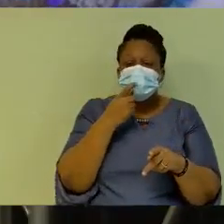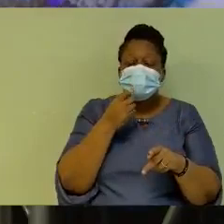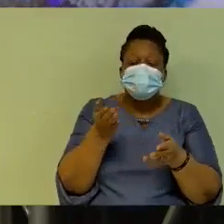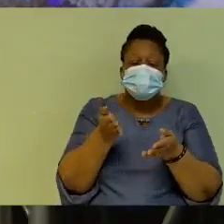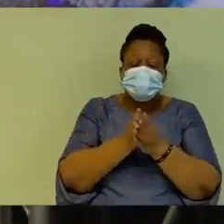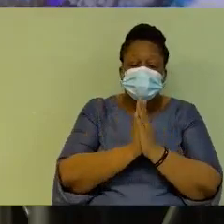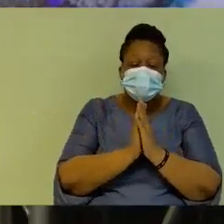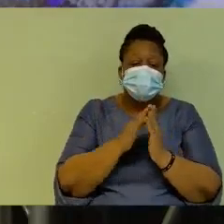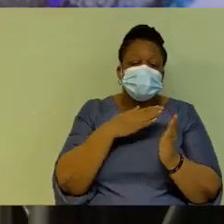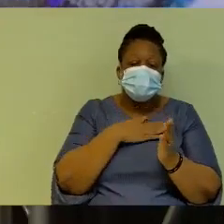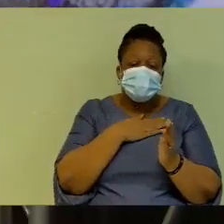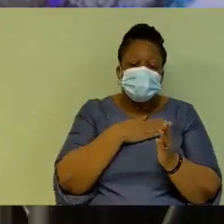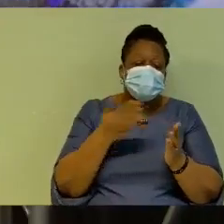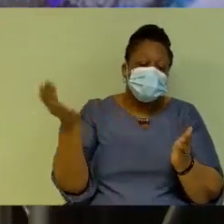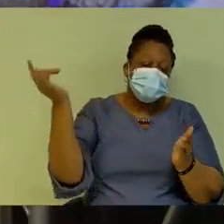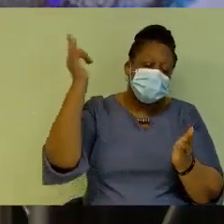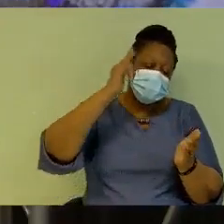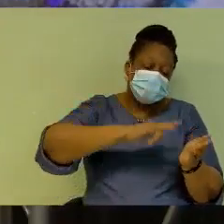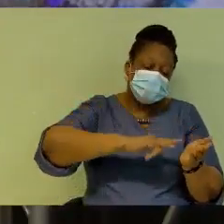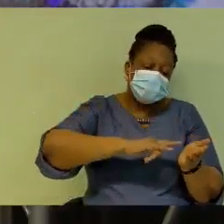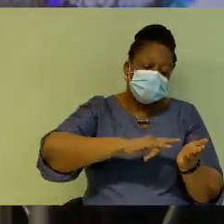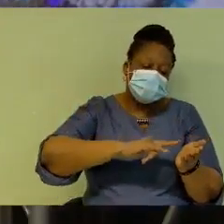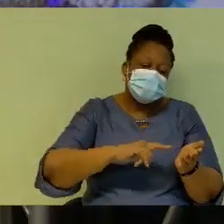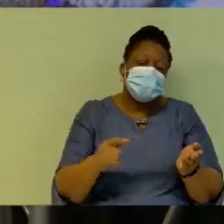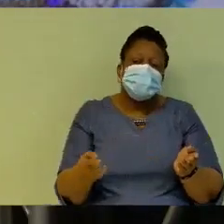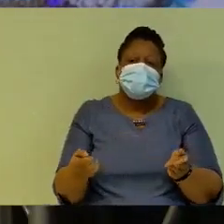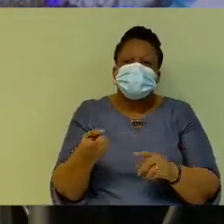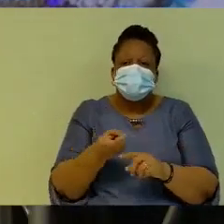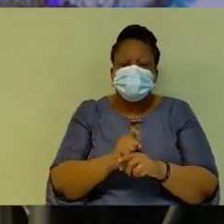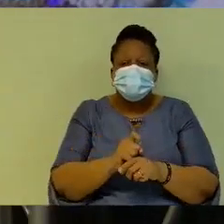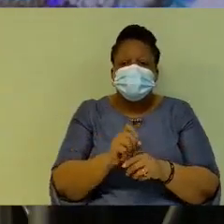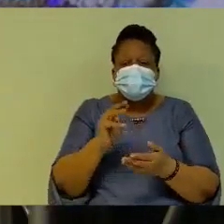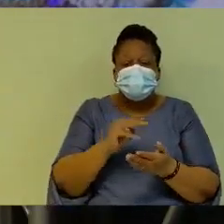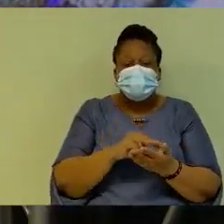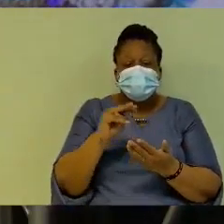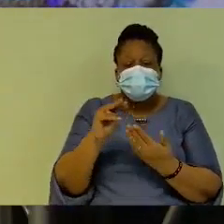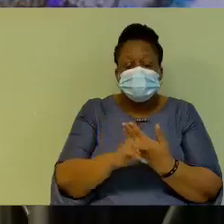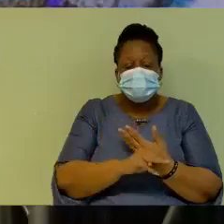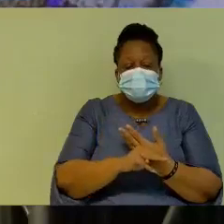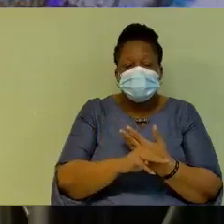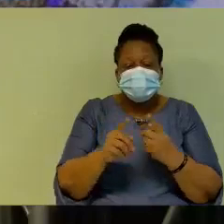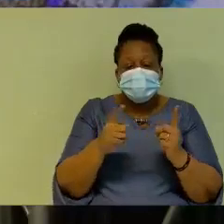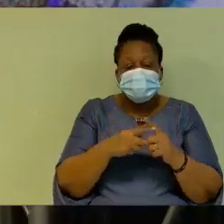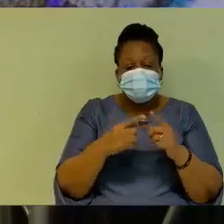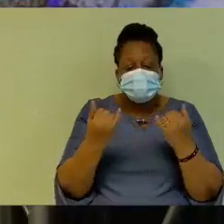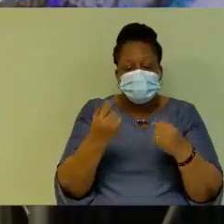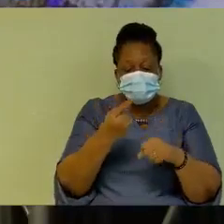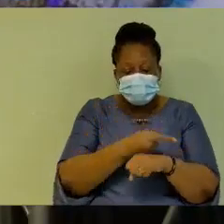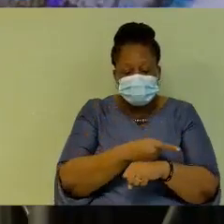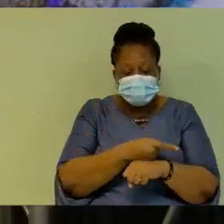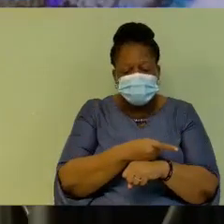to come into country between March 25th and today, May